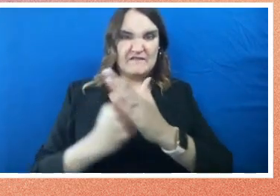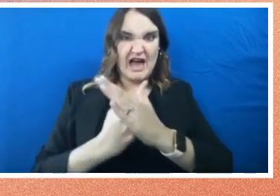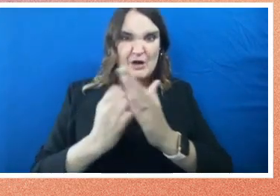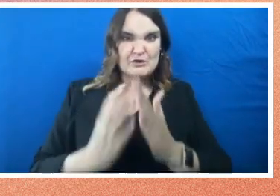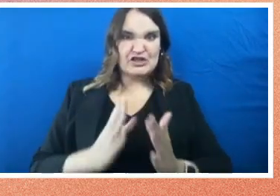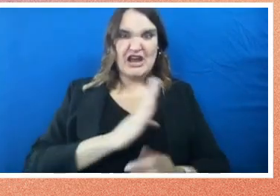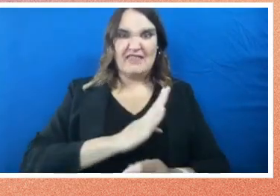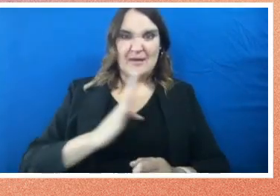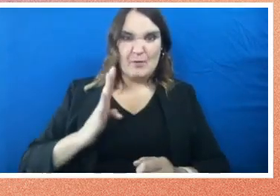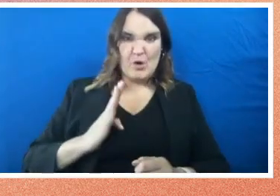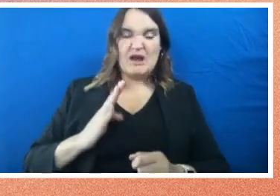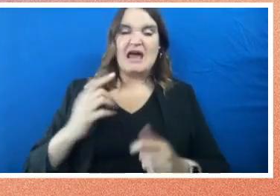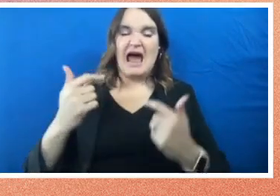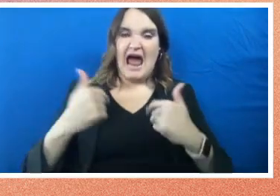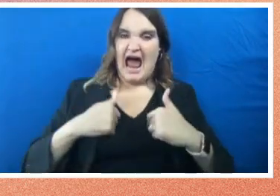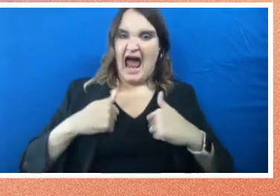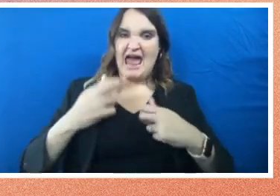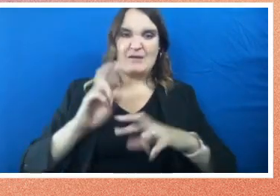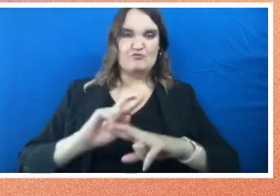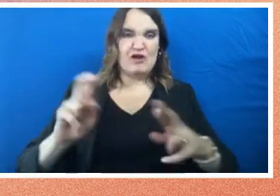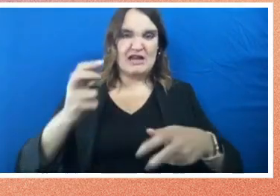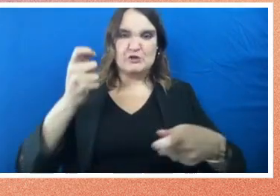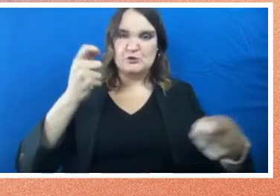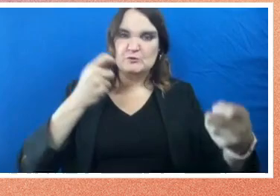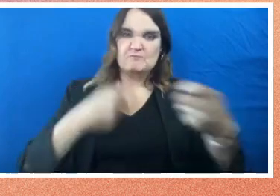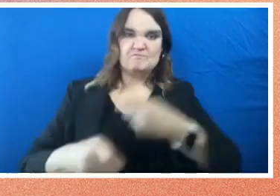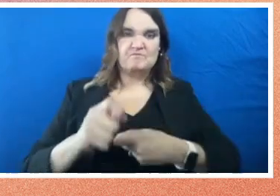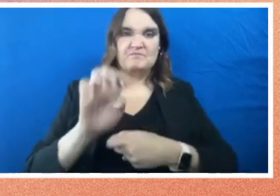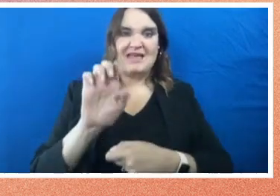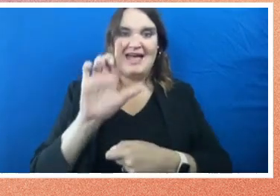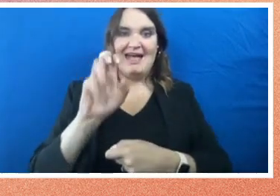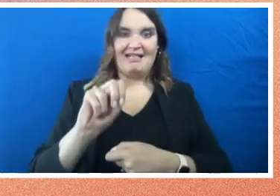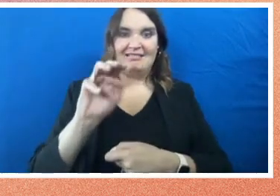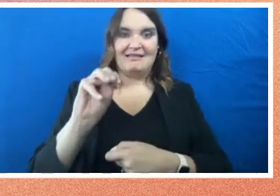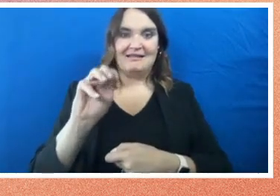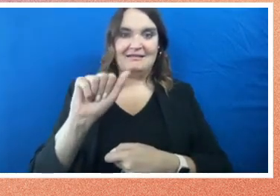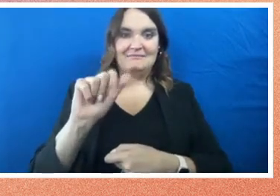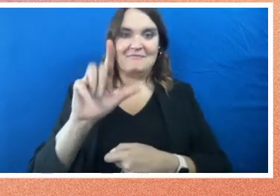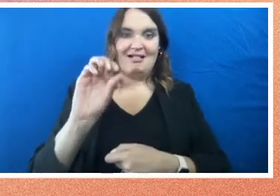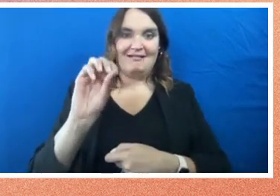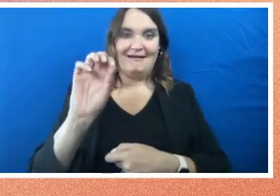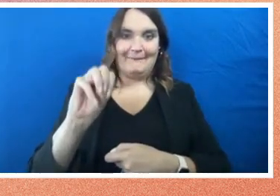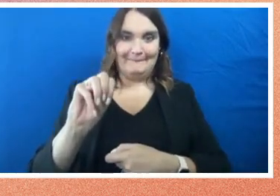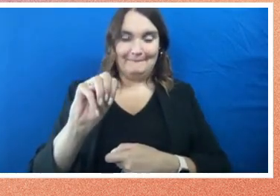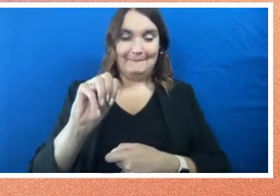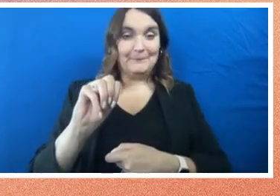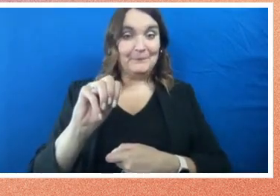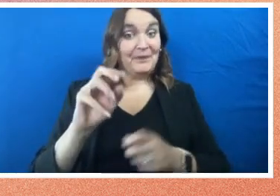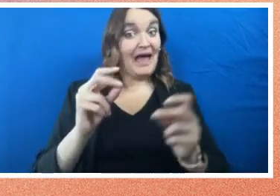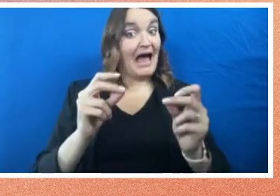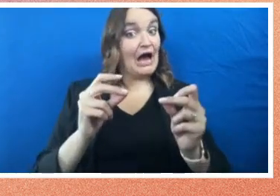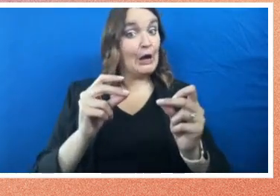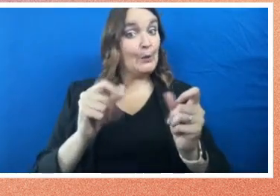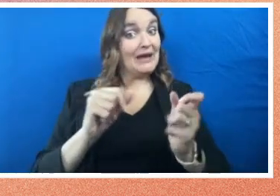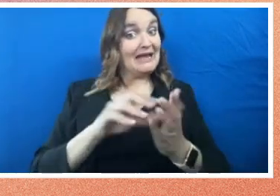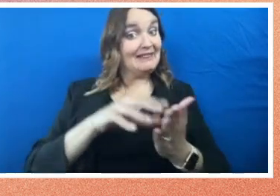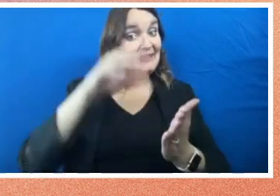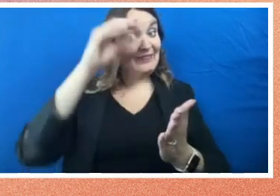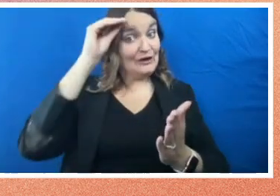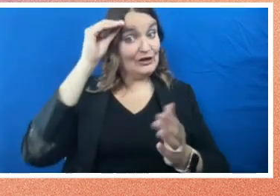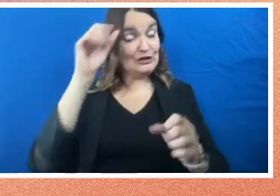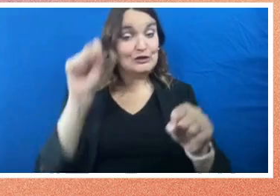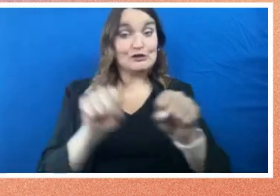Ellen Malcolm's shoes. Well, I quickly learned those are shoes that cannot be